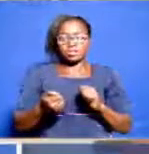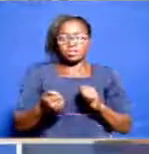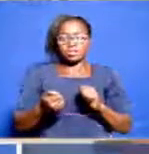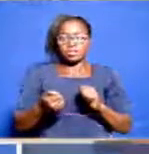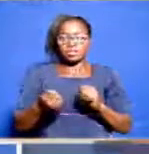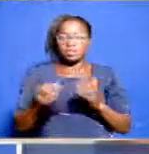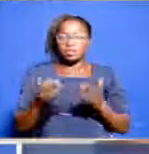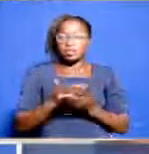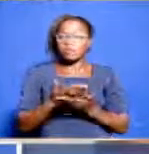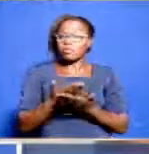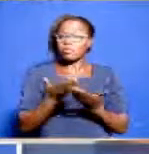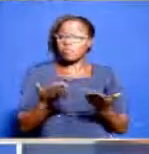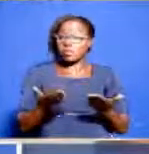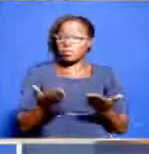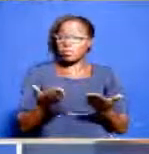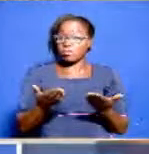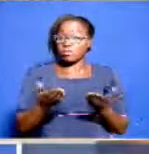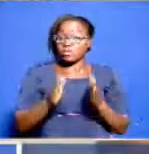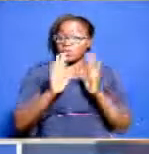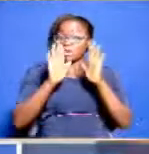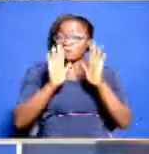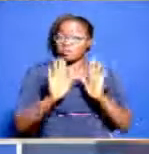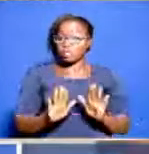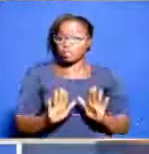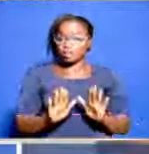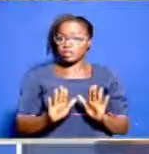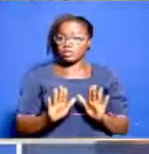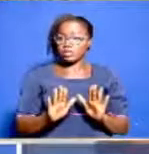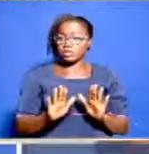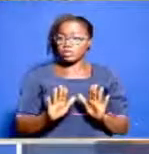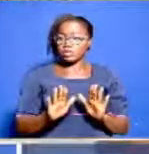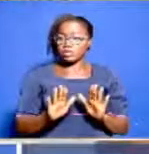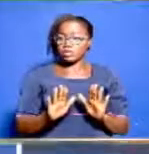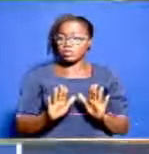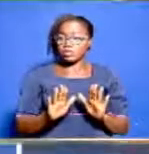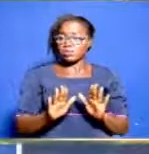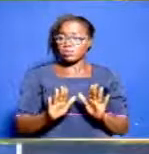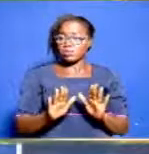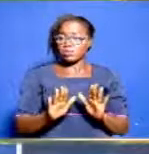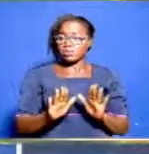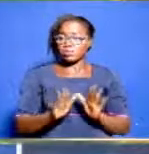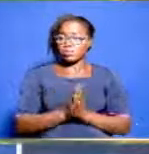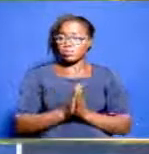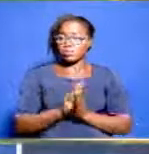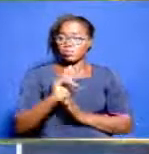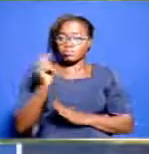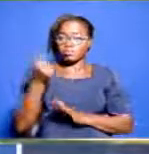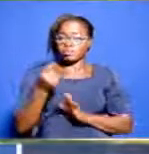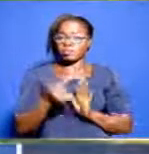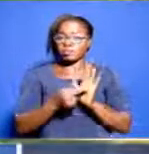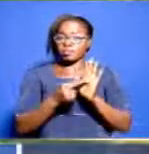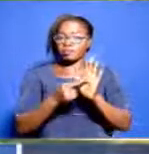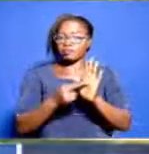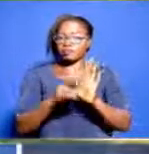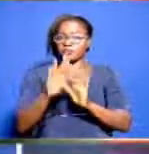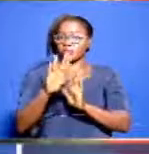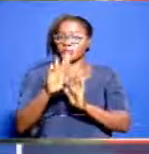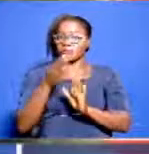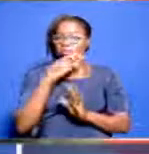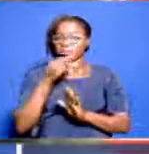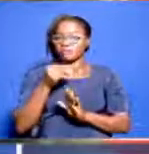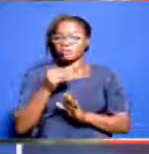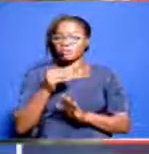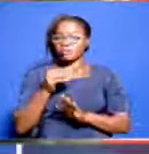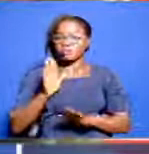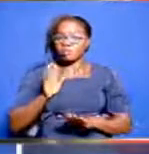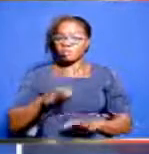lifters, because this is very important. That's why it's very important. Kenya itawakilishwa na wanaume wanne na wanawake